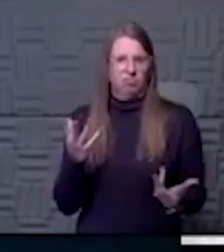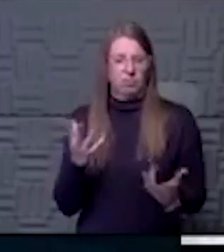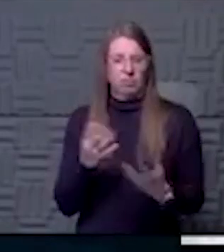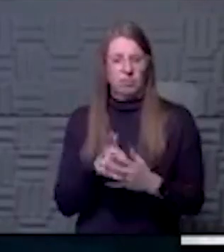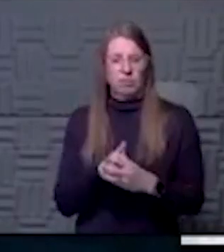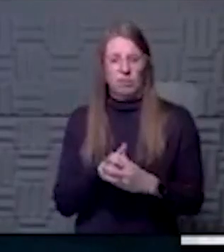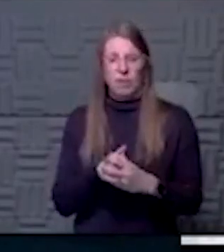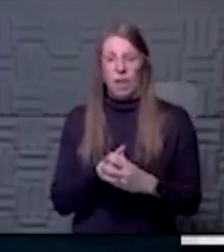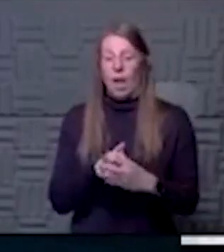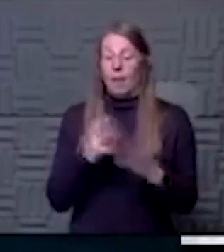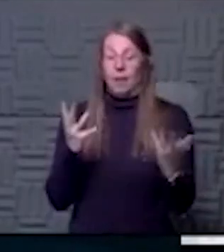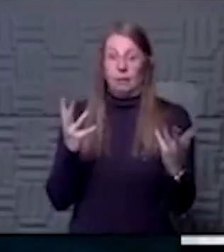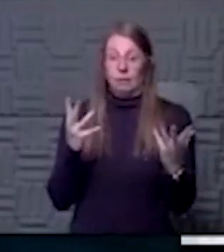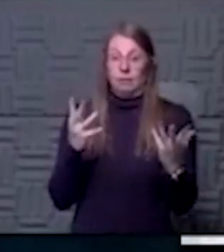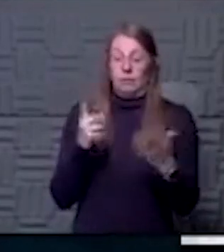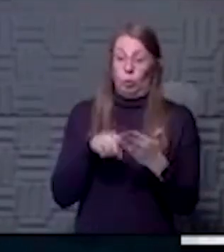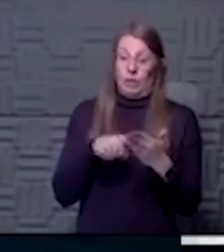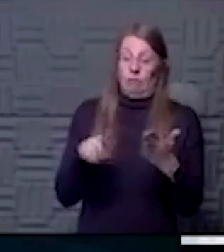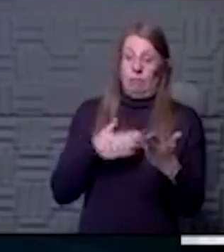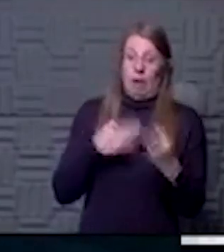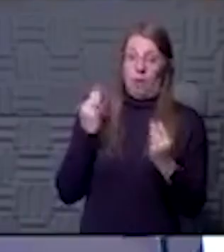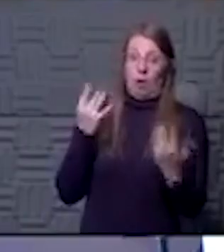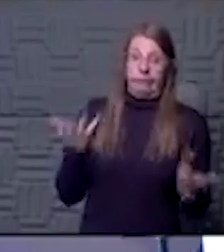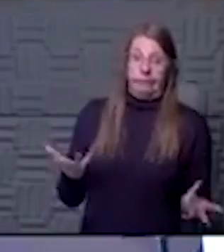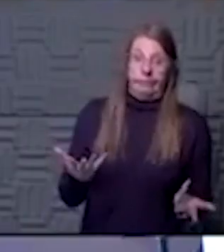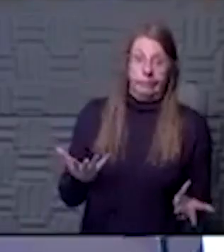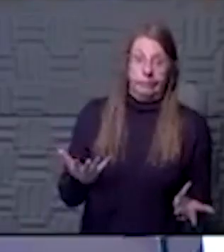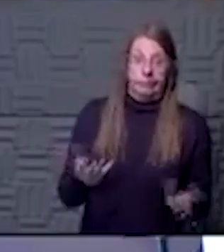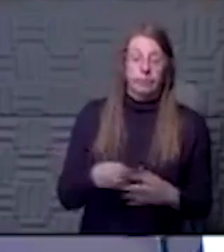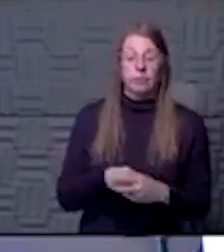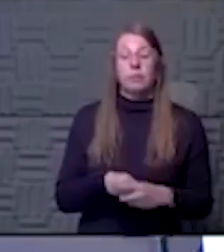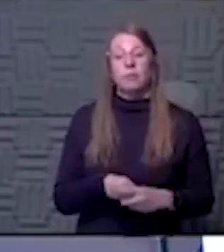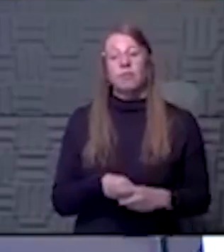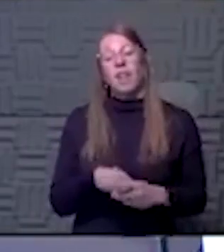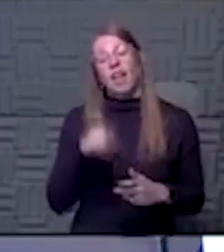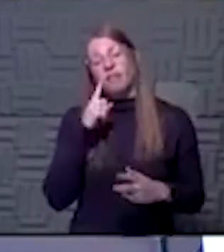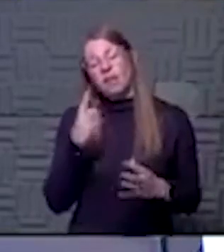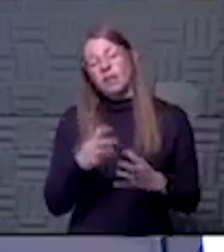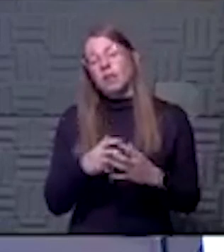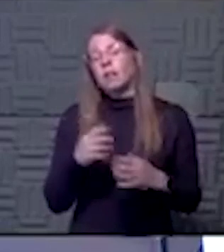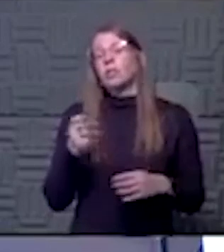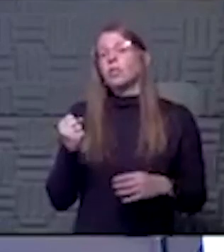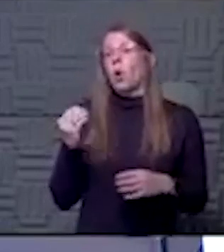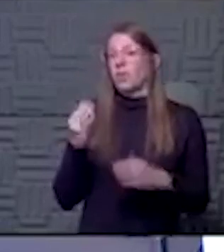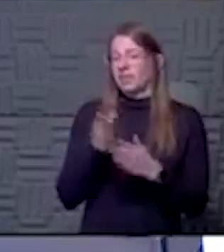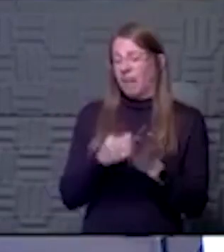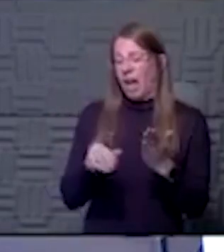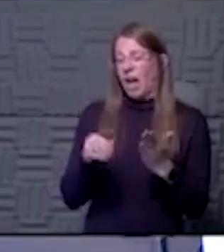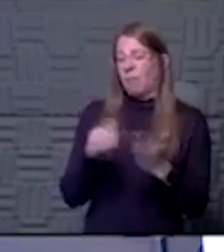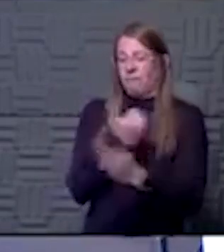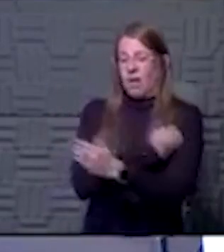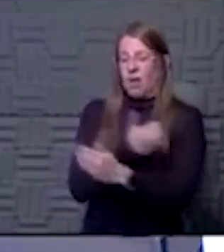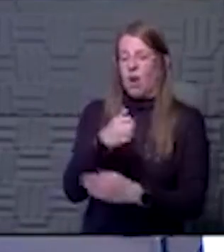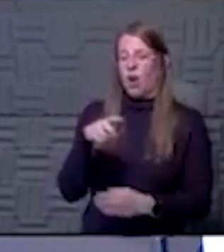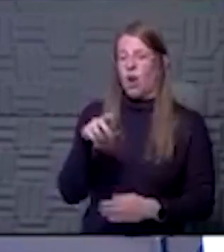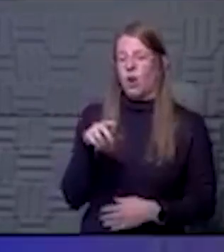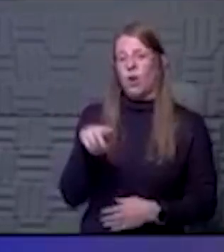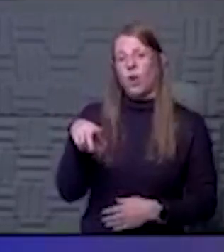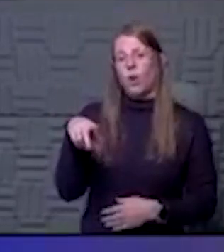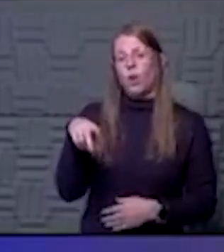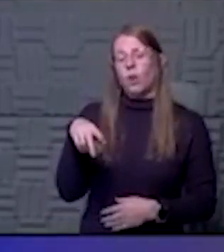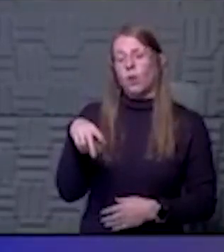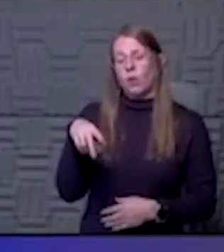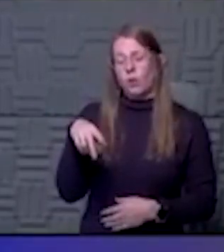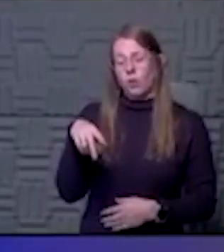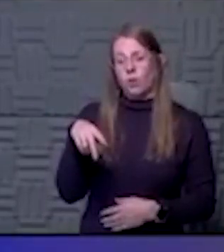Right. Besides my logic there, guys. Yeah, I think a lot of these vaccines, so some of them are fusion proteins, meaning they're